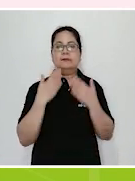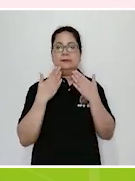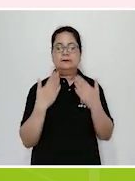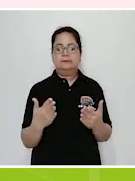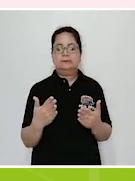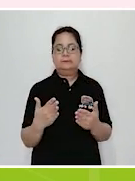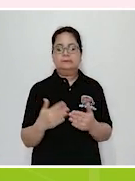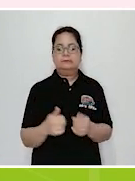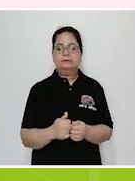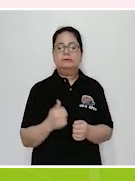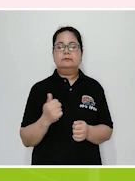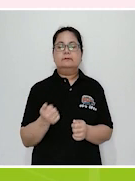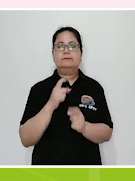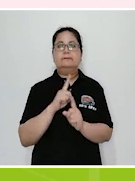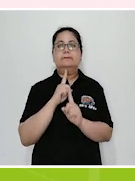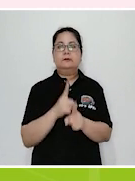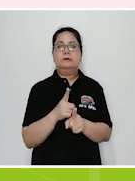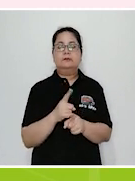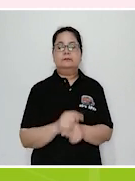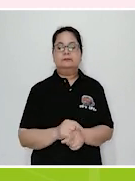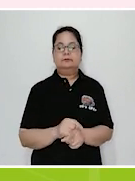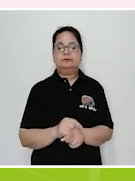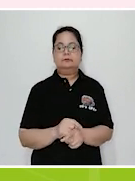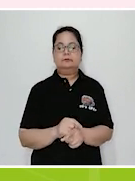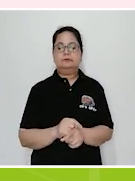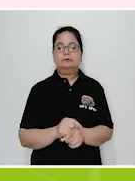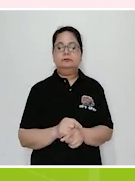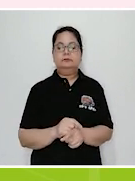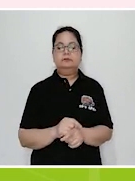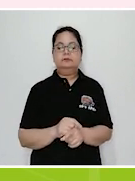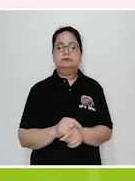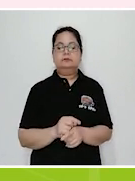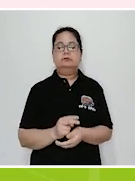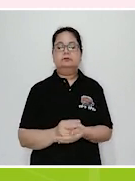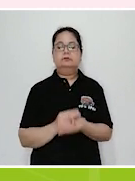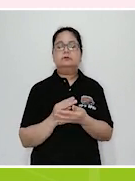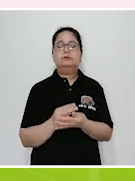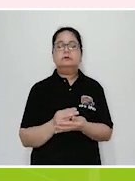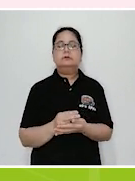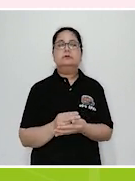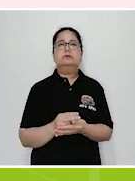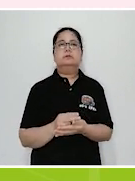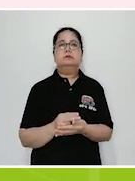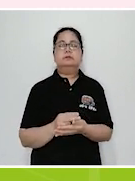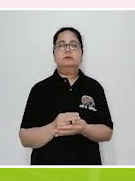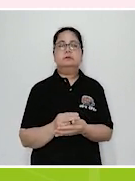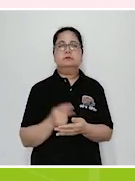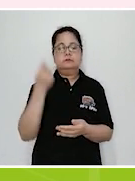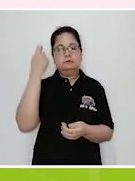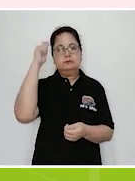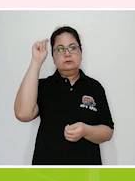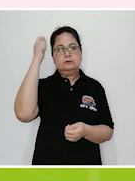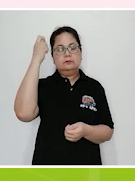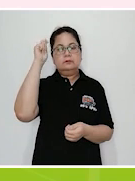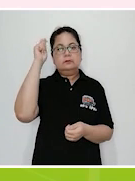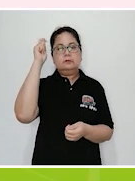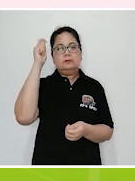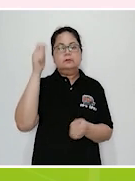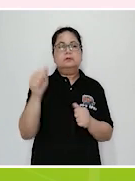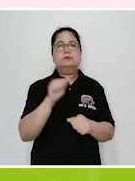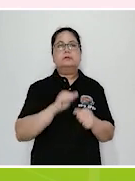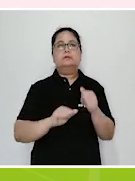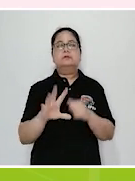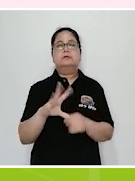Thank you. Here's another answer. It encourages me to think actively and ask